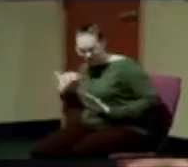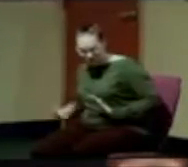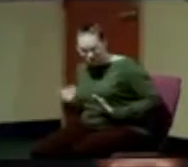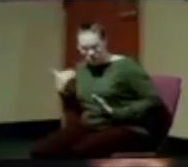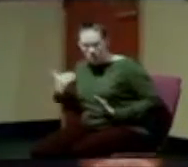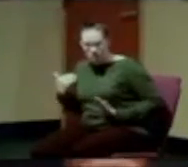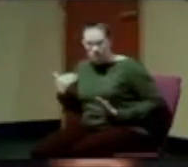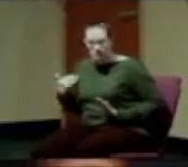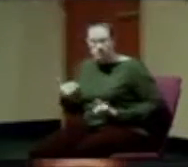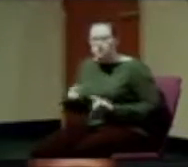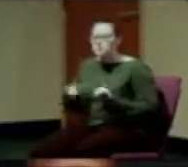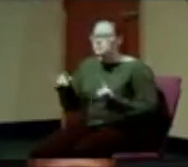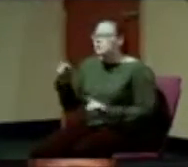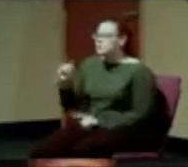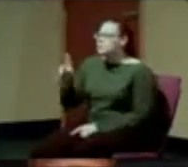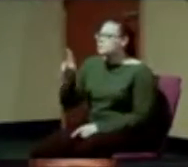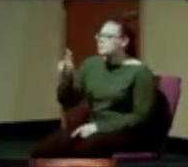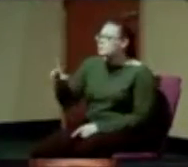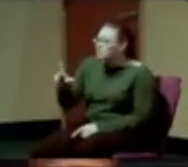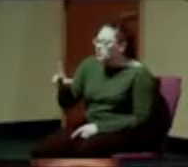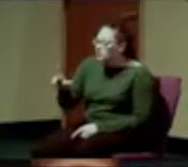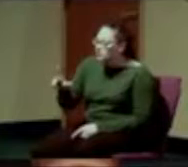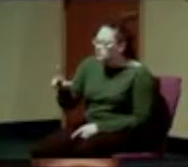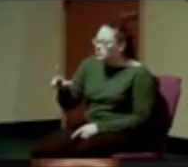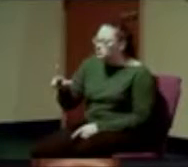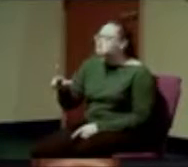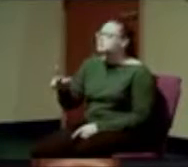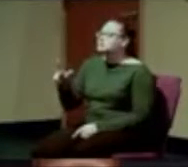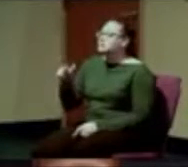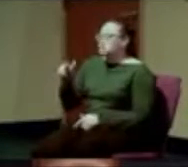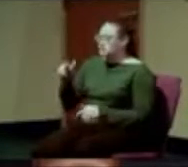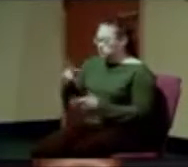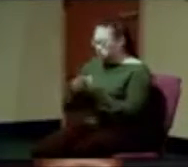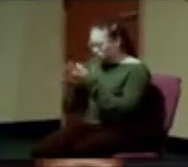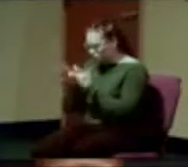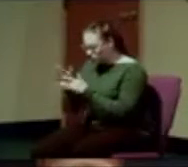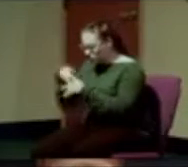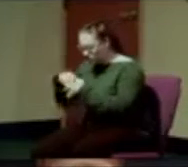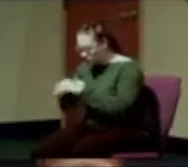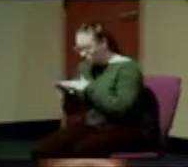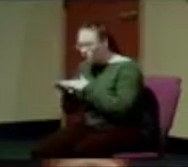Palm Sunday, the entrance into Jerusalem, can symbolize Jesus'